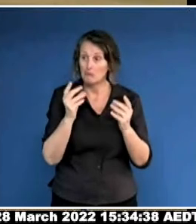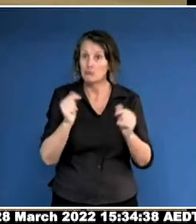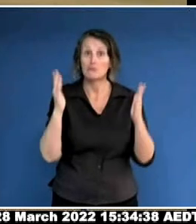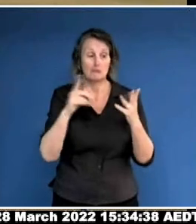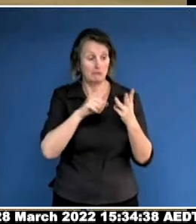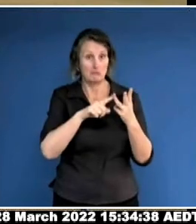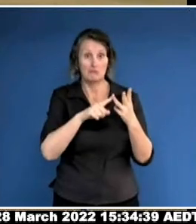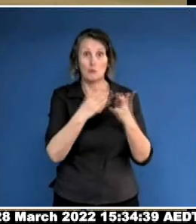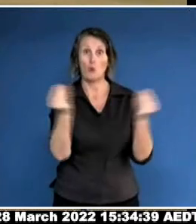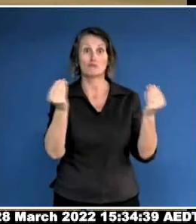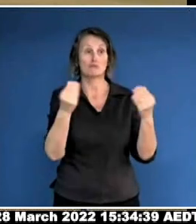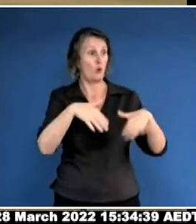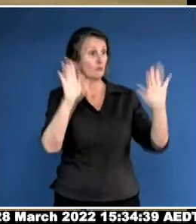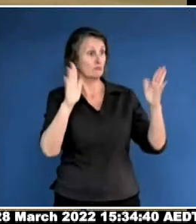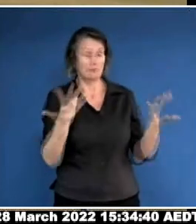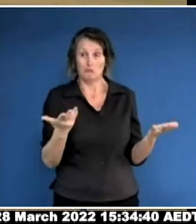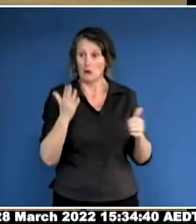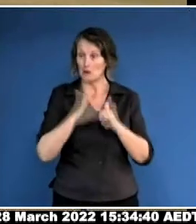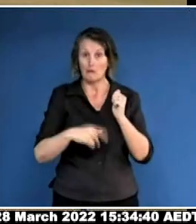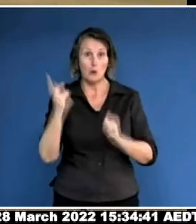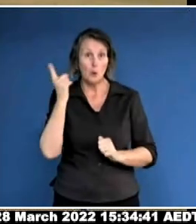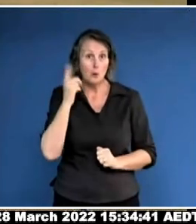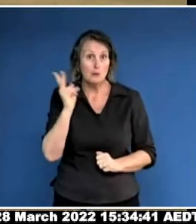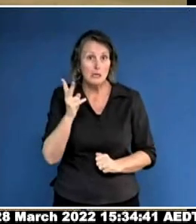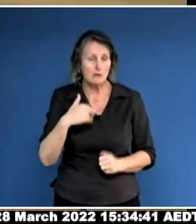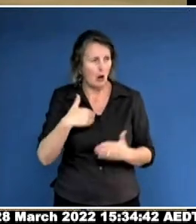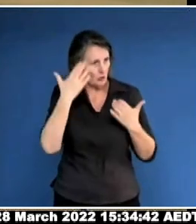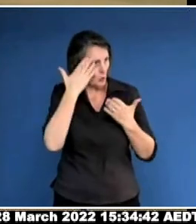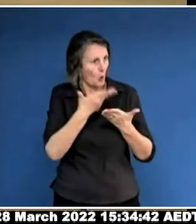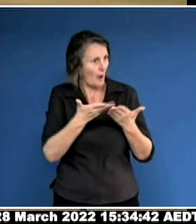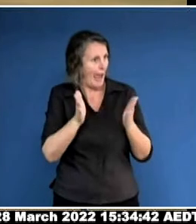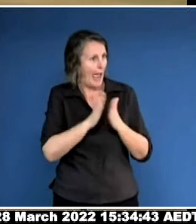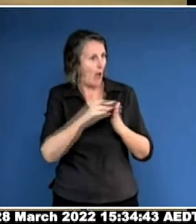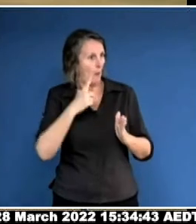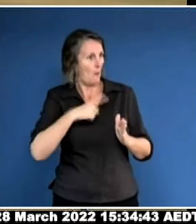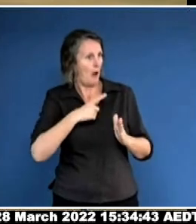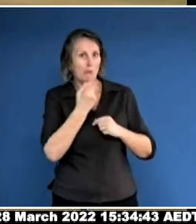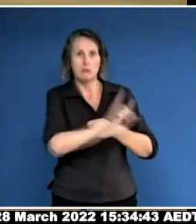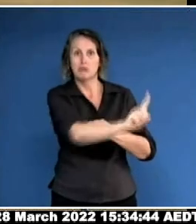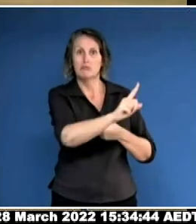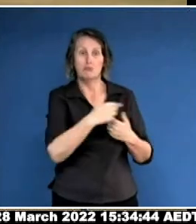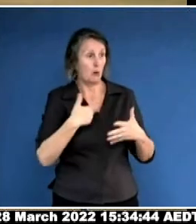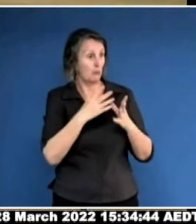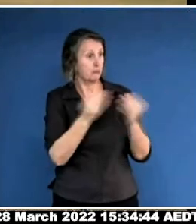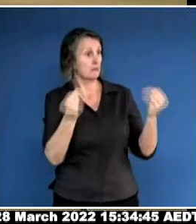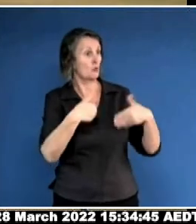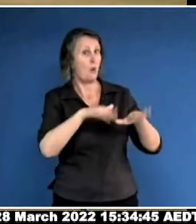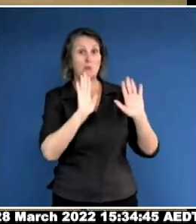heard from him again. I'm not quite sure how I managed to get that person out of my life and finally end that